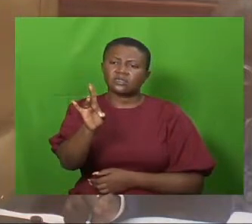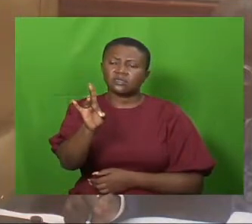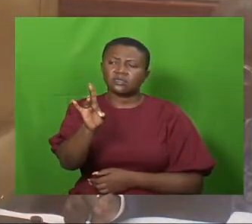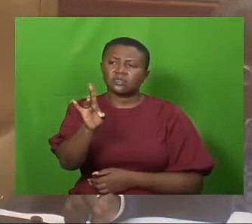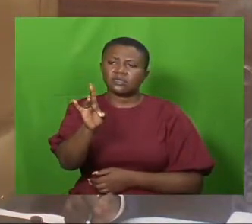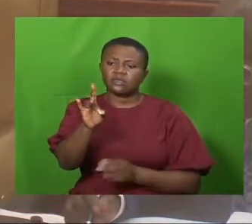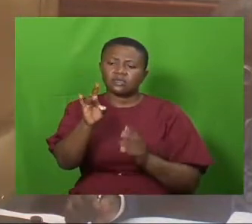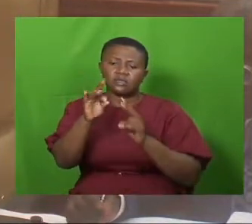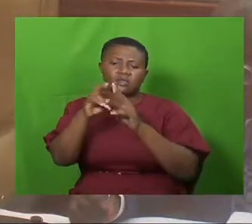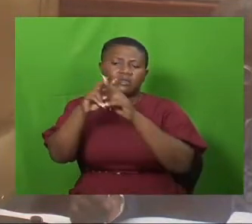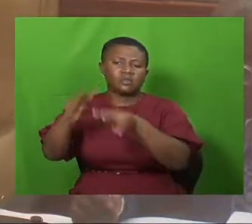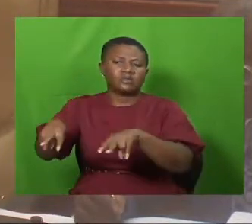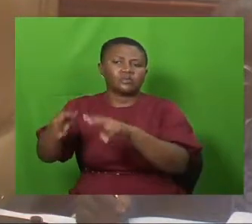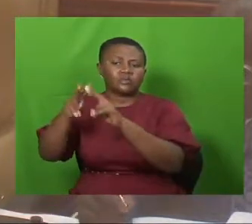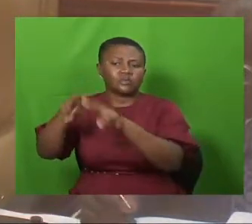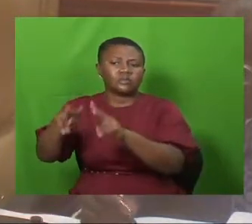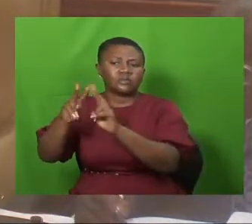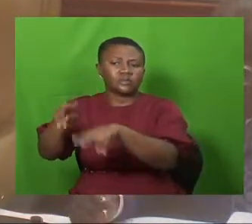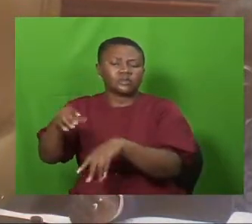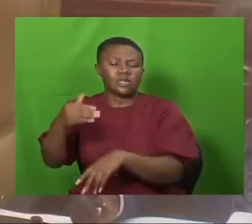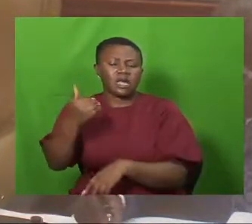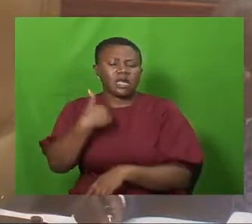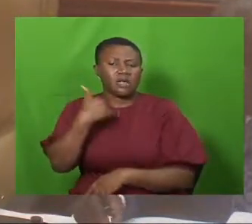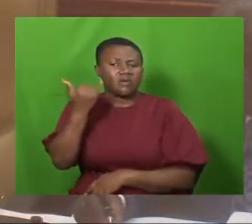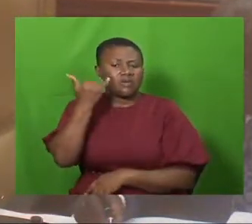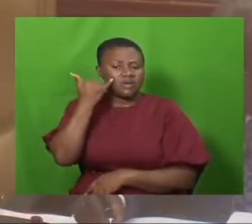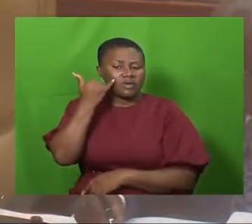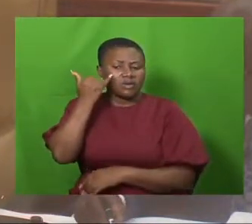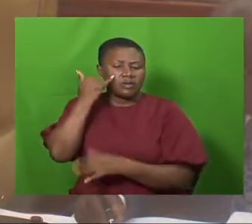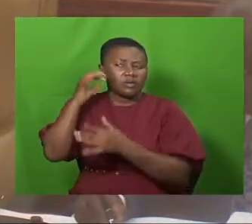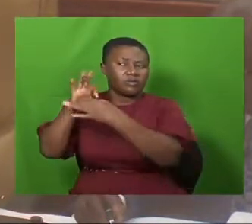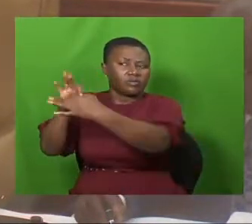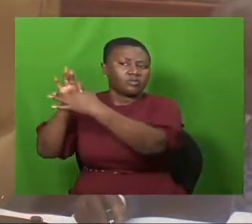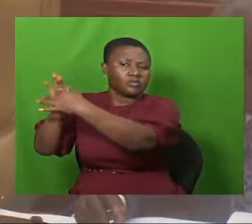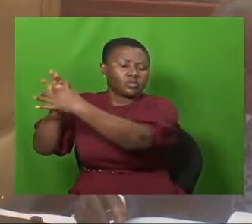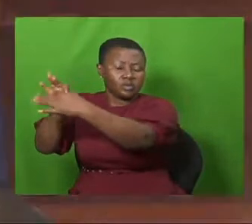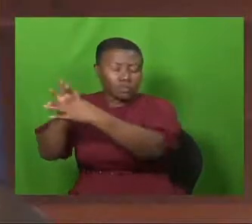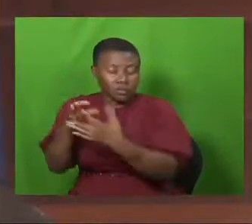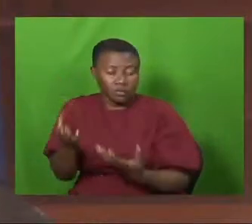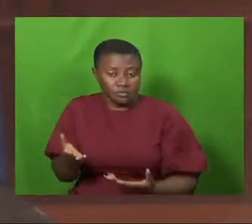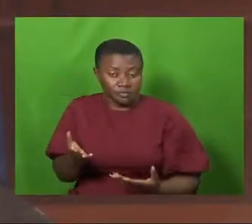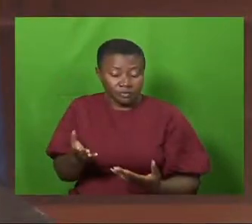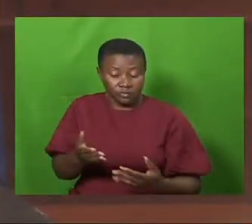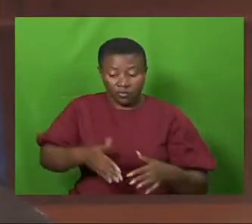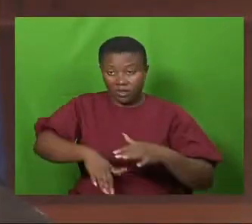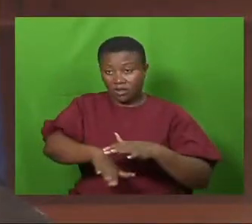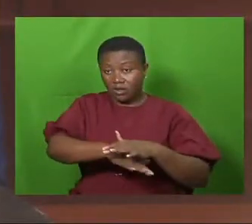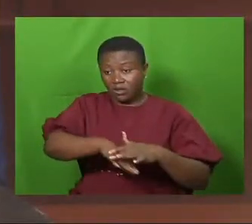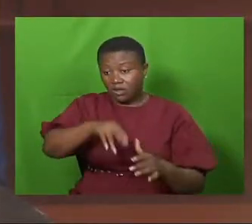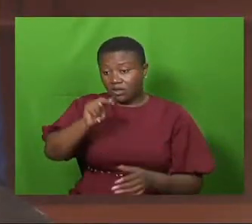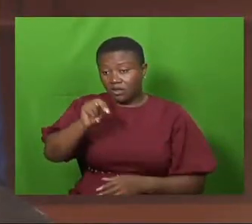78 in 8 years under the previous government.